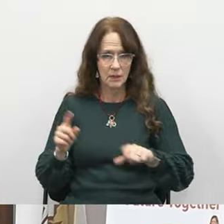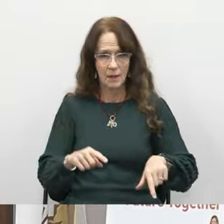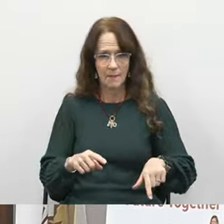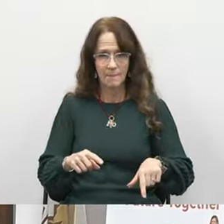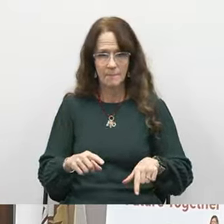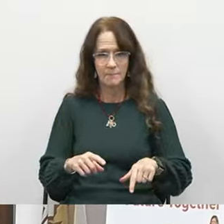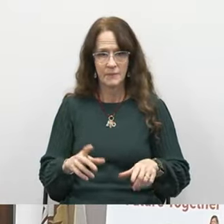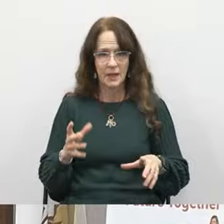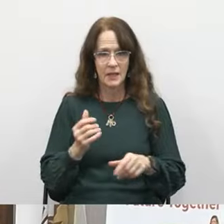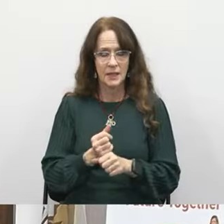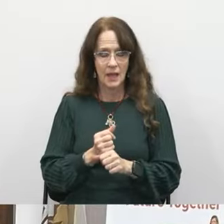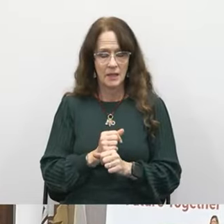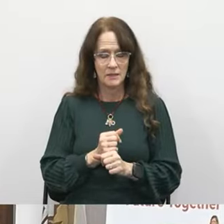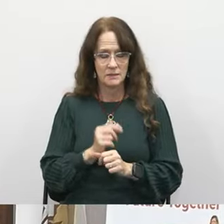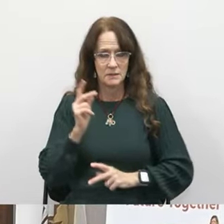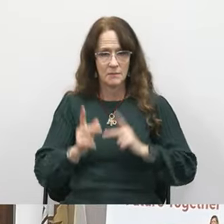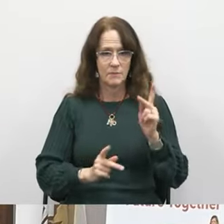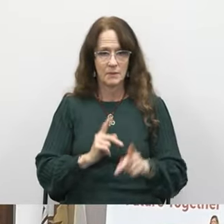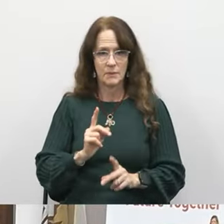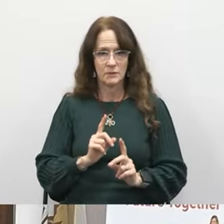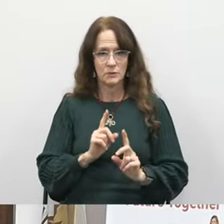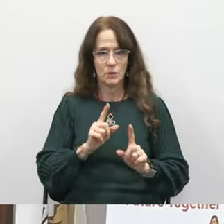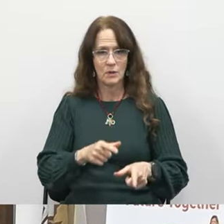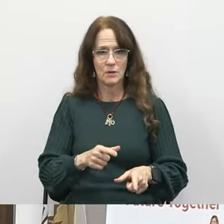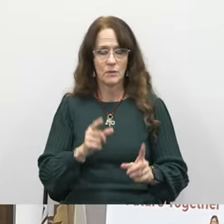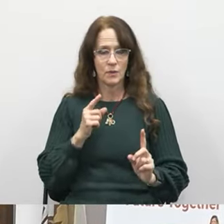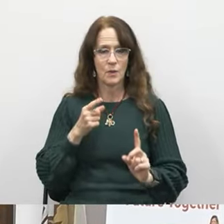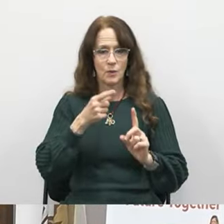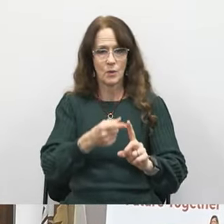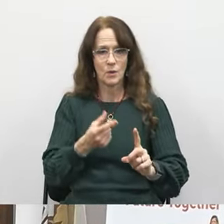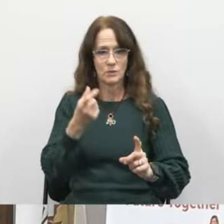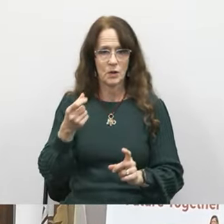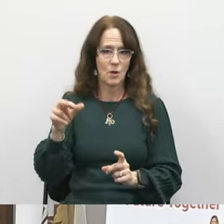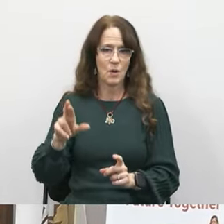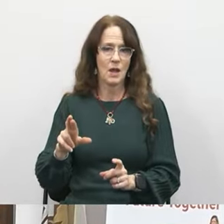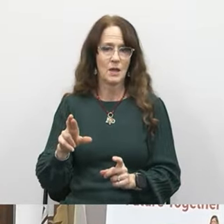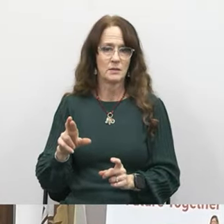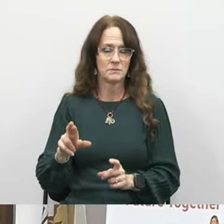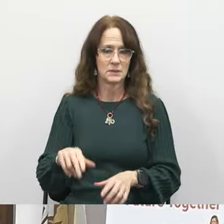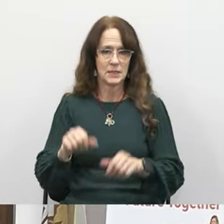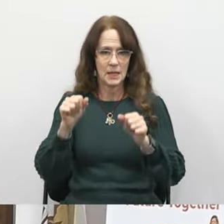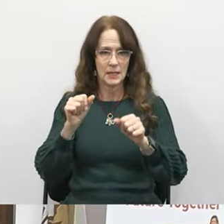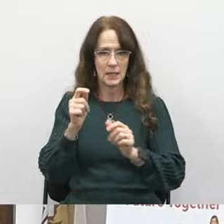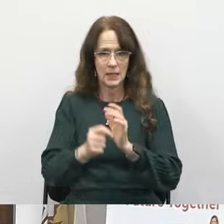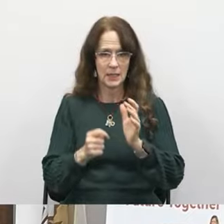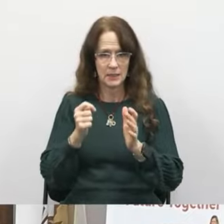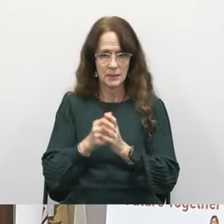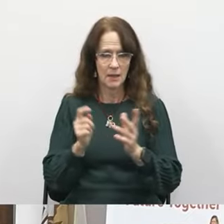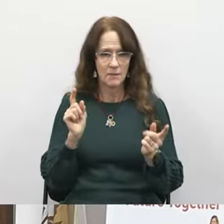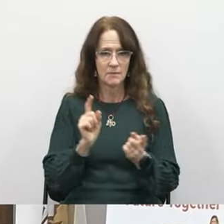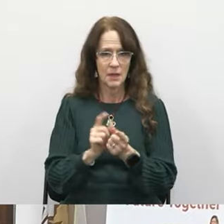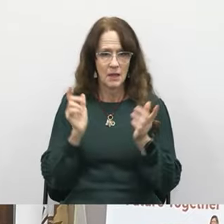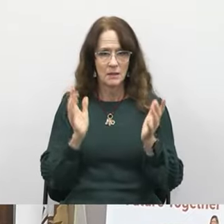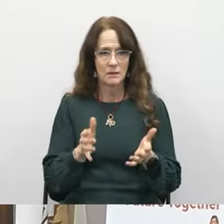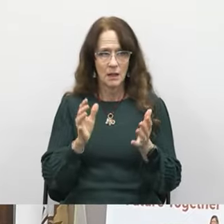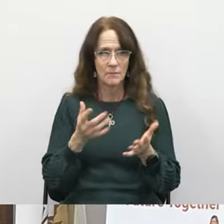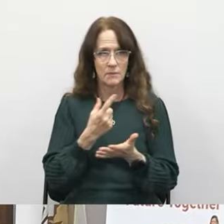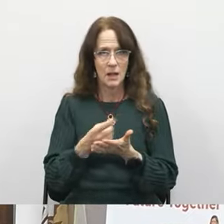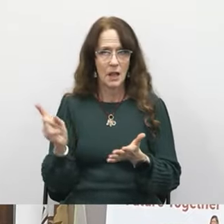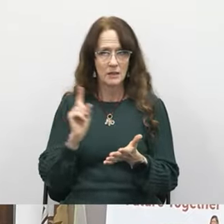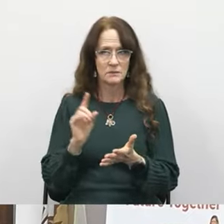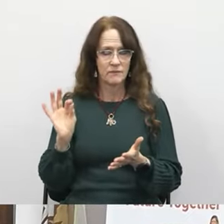get their reactions to the goals and the guardrails. And we're spending time on that. I met and spoke to last